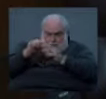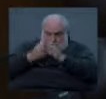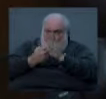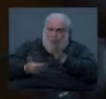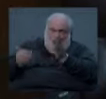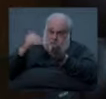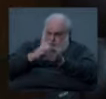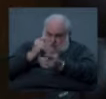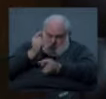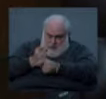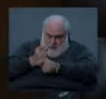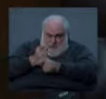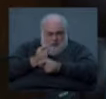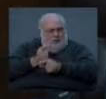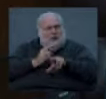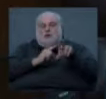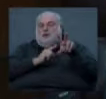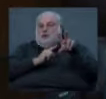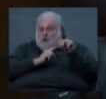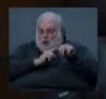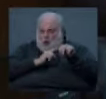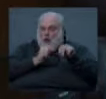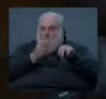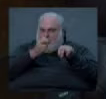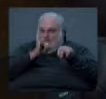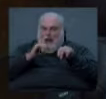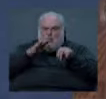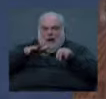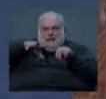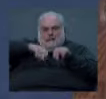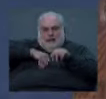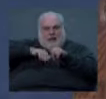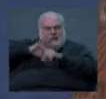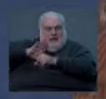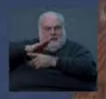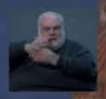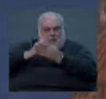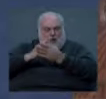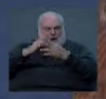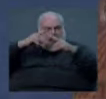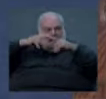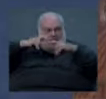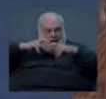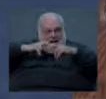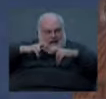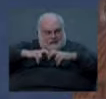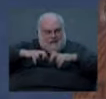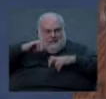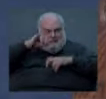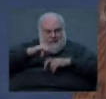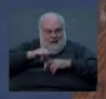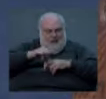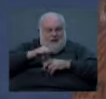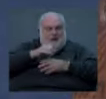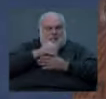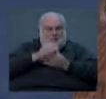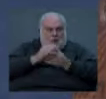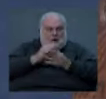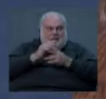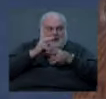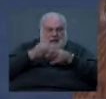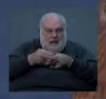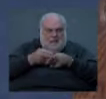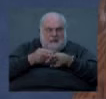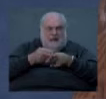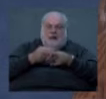whole process over. They're going no. to come in and, okay. Now, there's a whole part of analyzing, you know, the naming